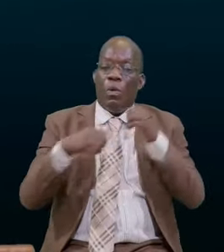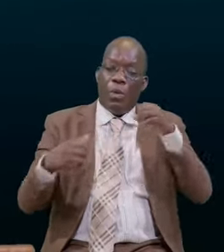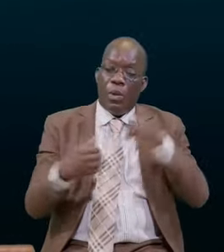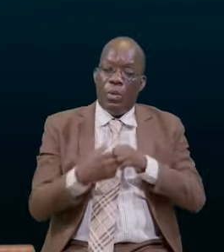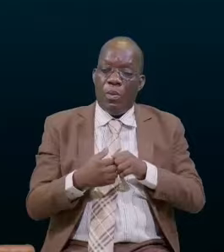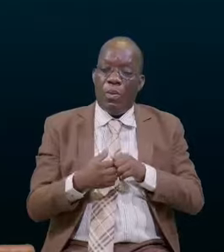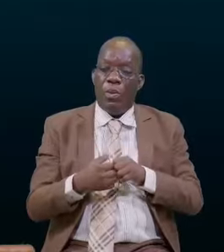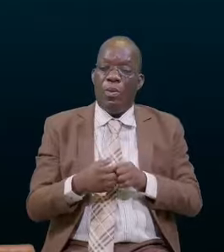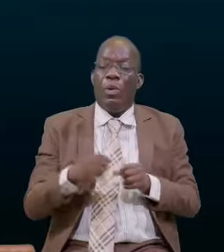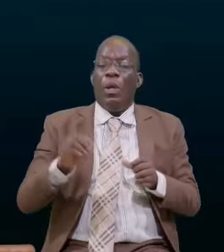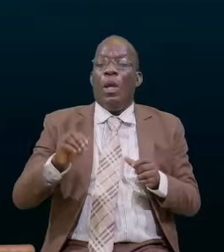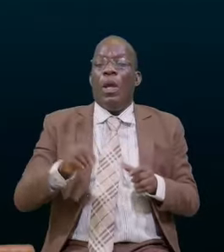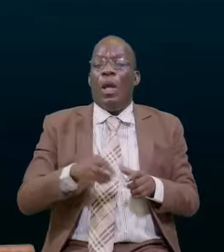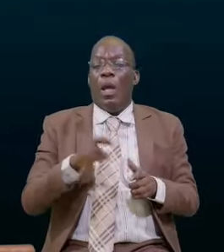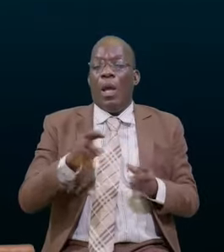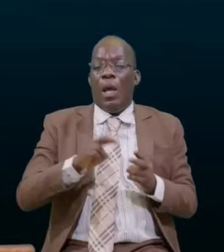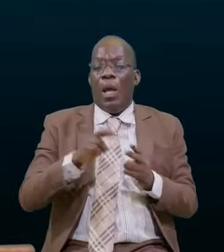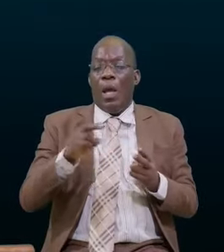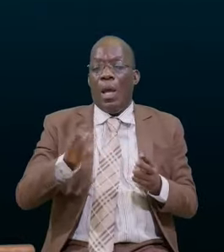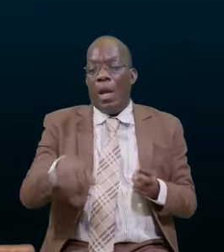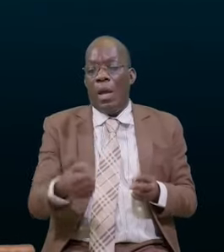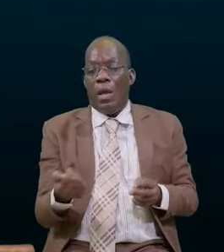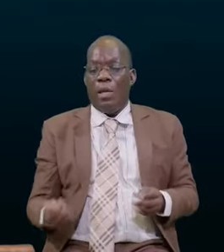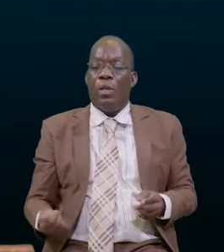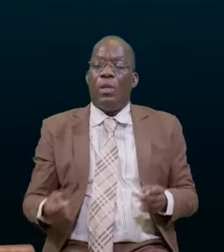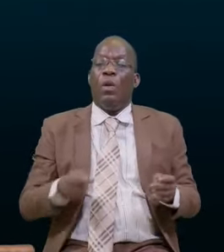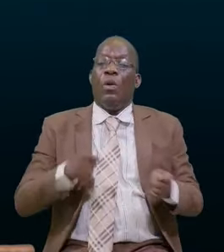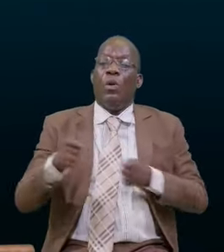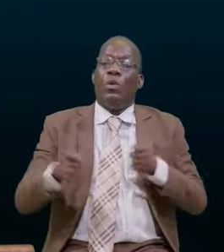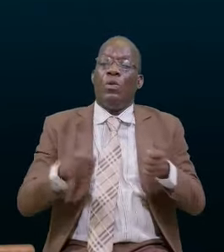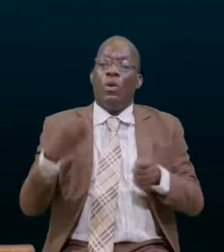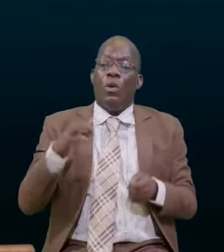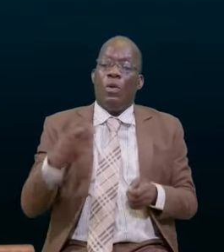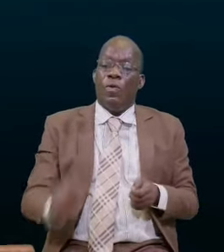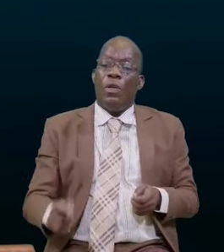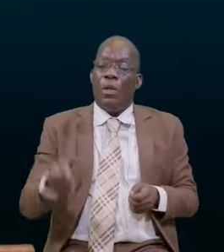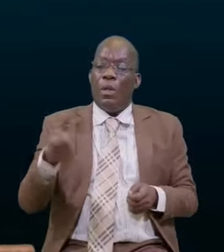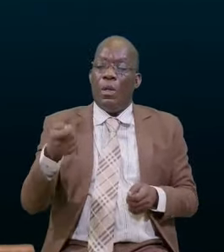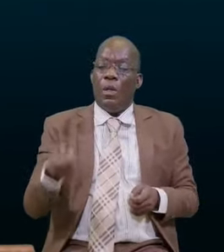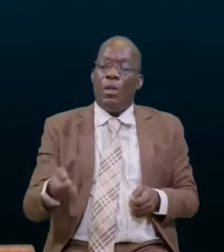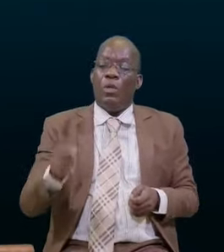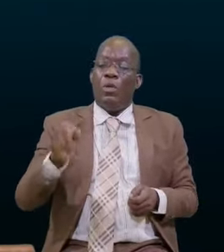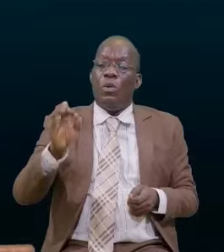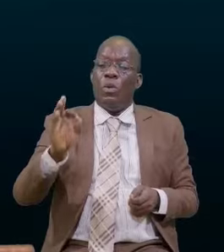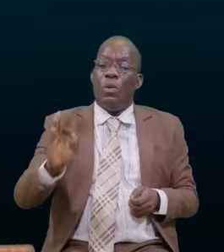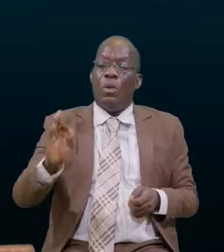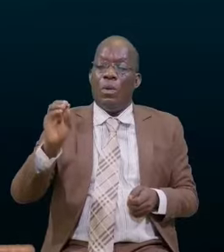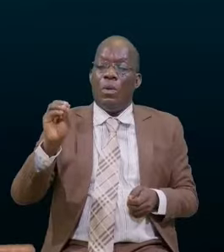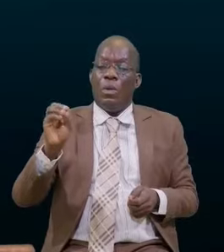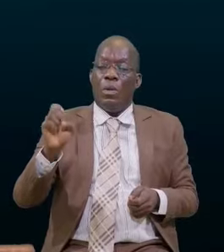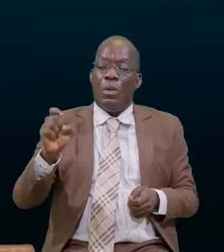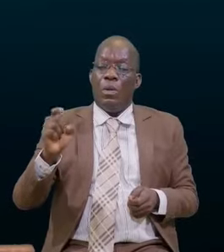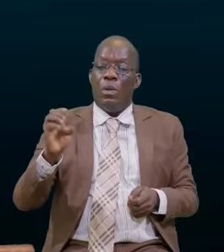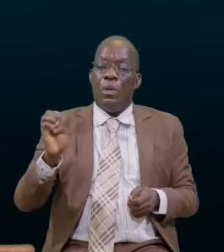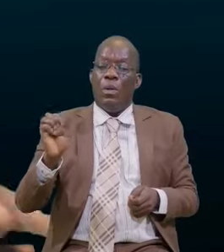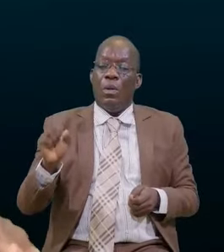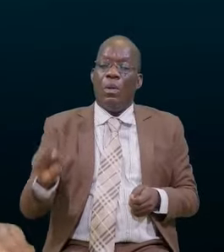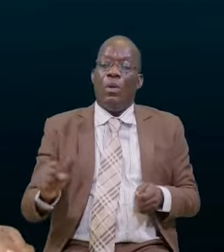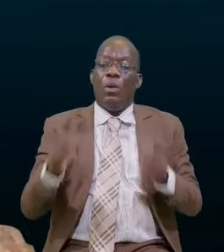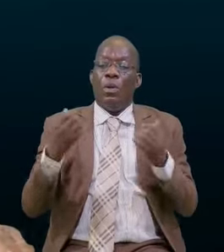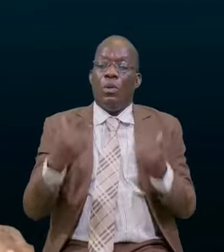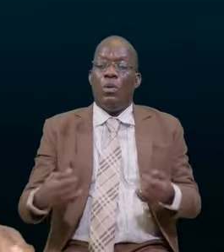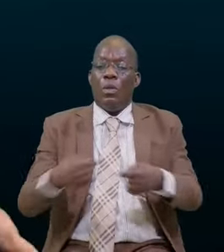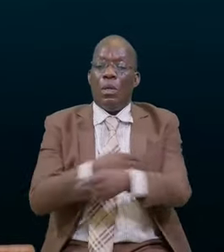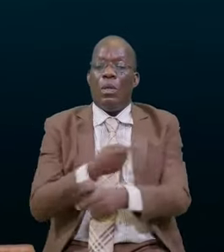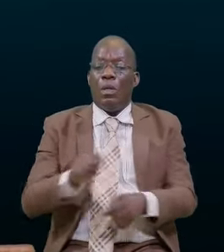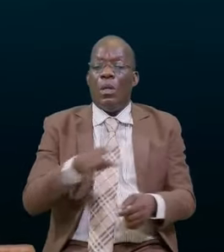domination do Domin effect of the little foxes in your life today the Lord will bring Deliverance there be deliverance from